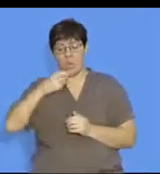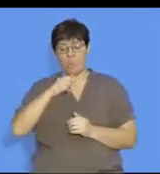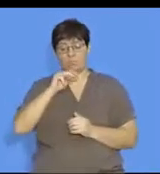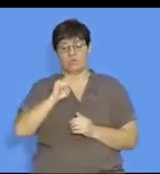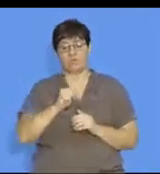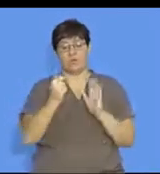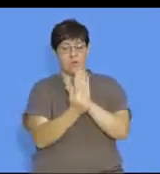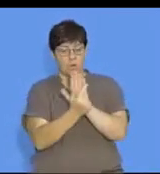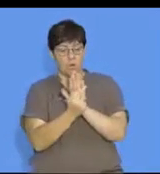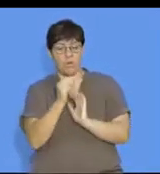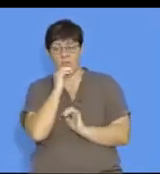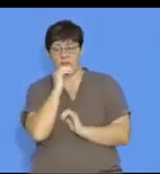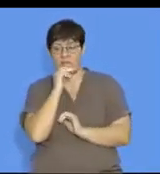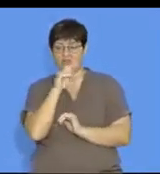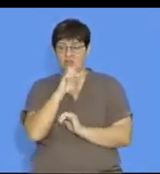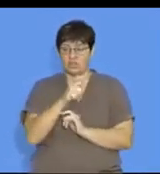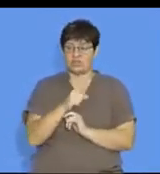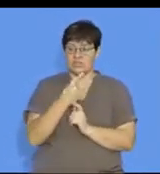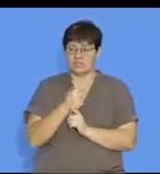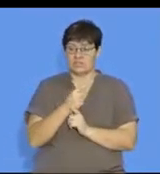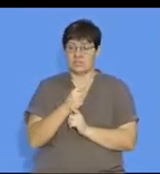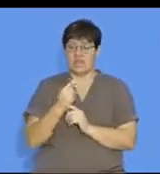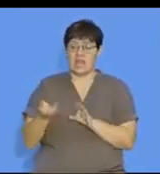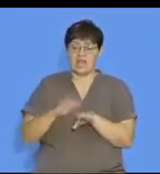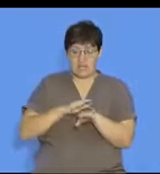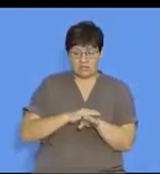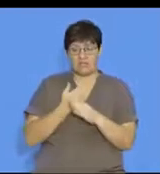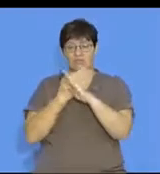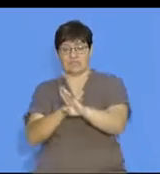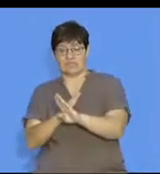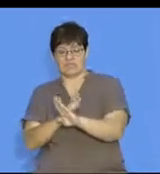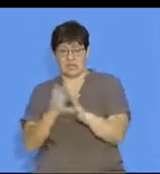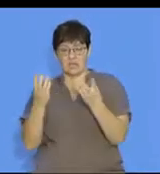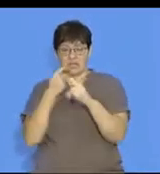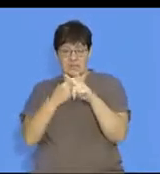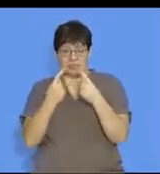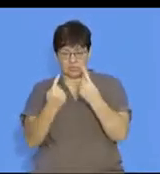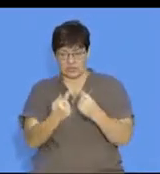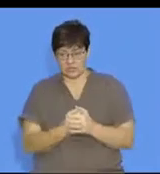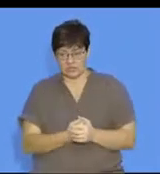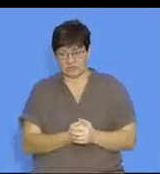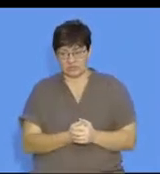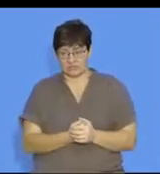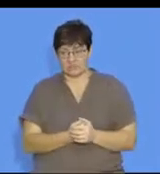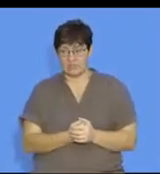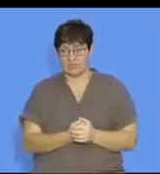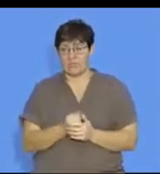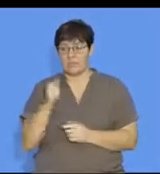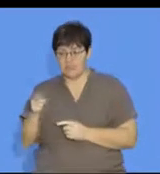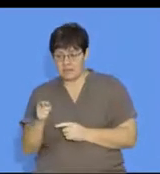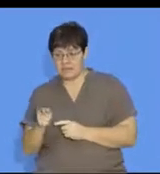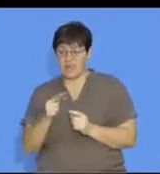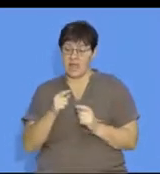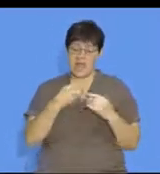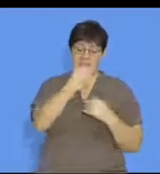so according to Ohm's law, we know that voltage is the product of current and resistance. So this is our V